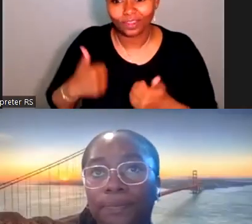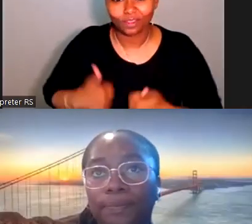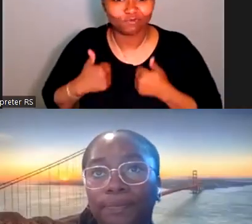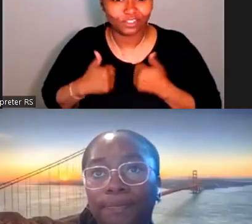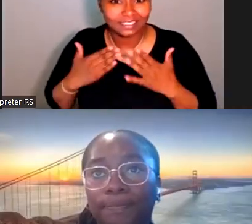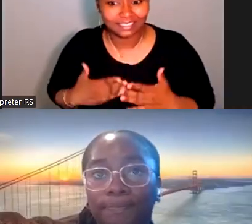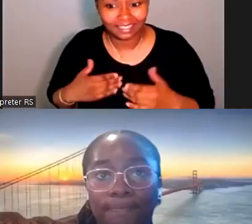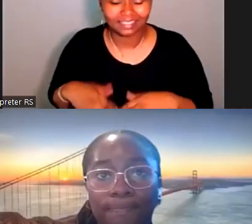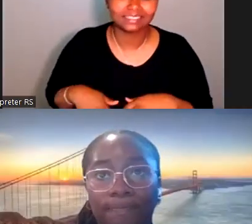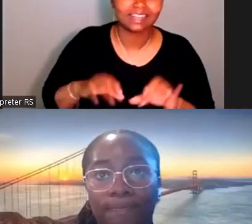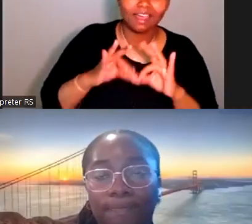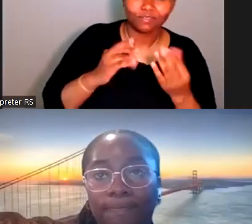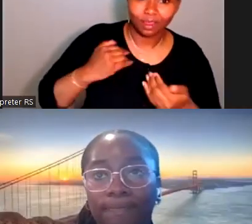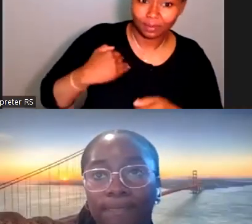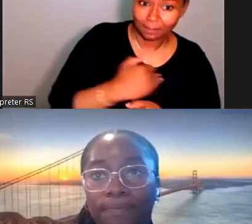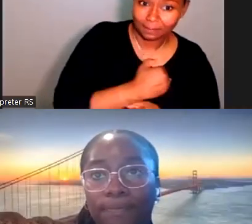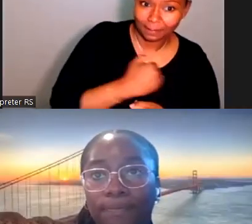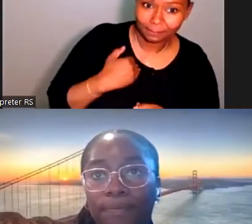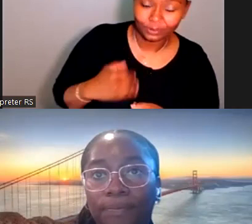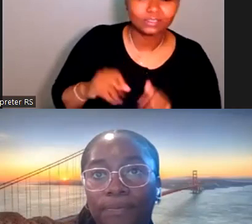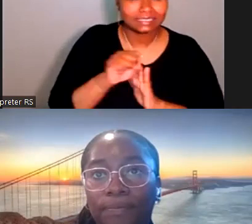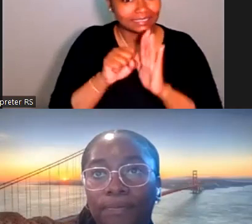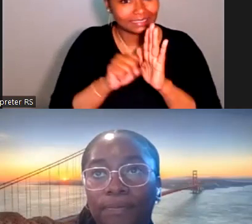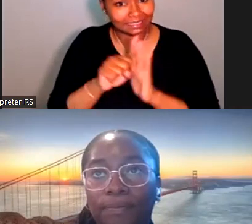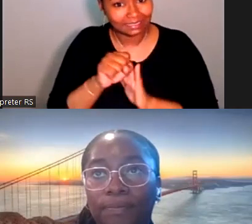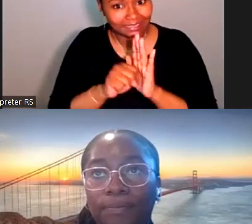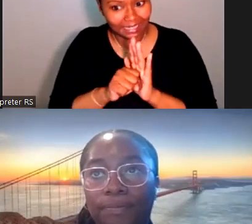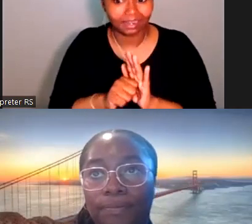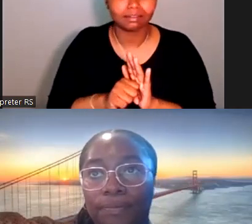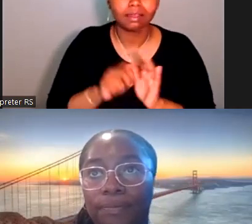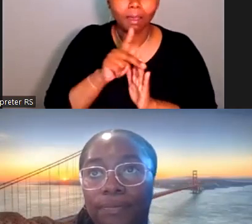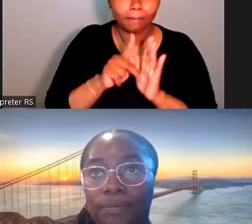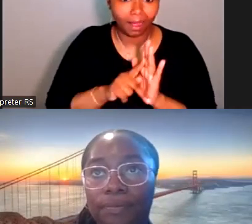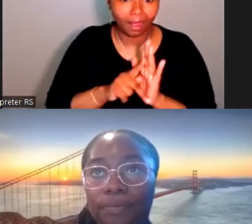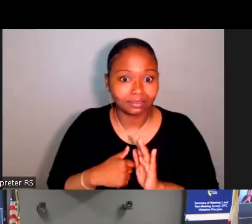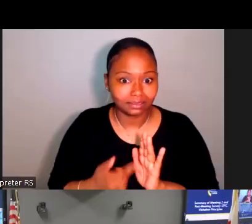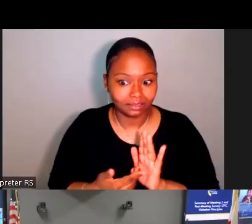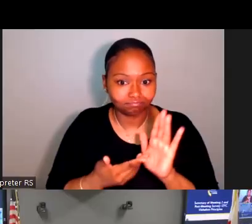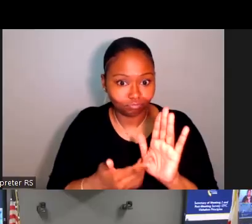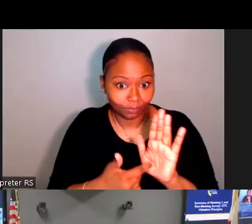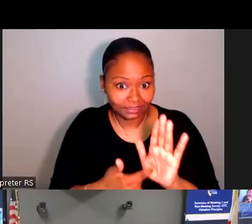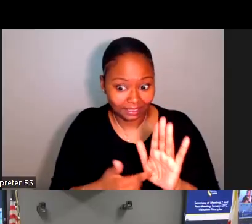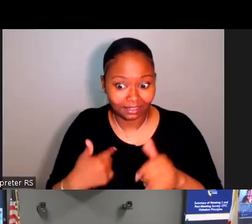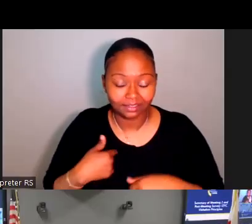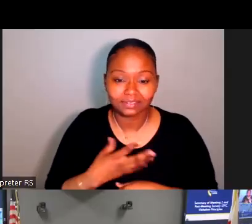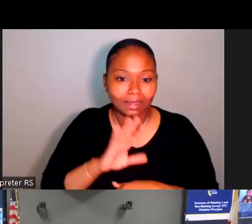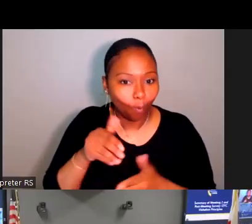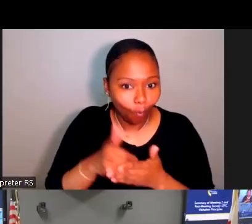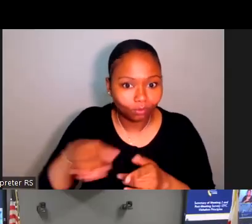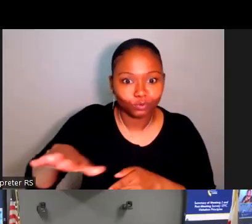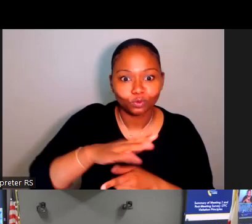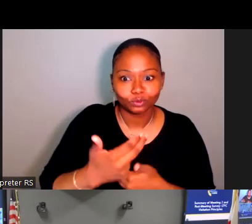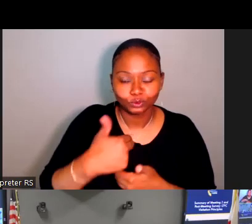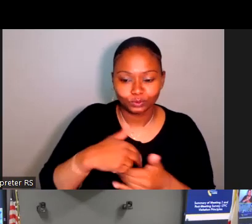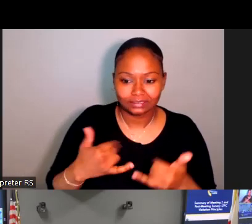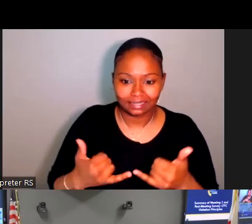State Department representatives, advocates, stakeholders that have participated in the work groups and provided